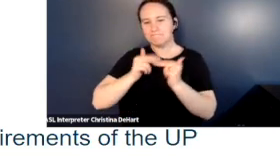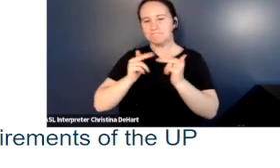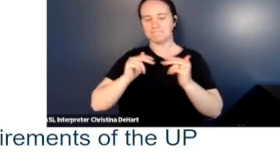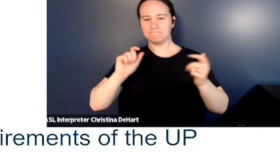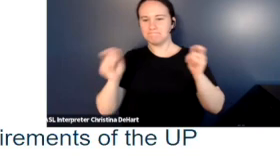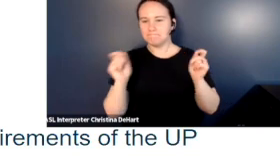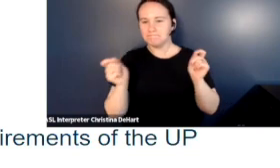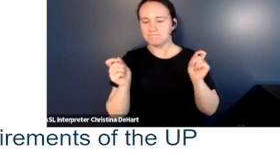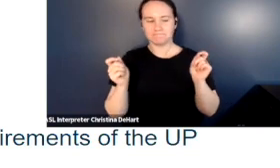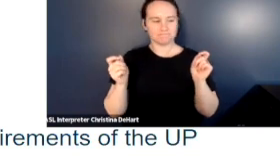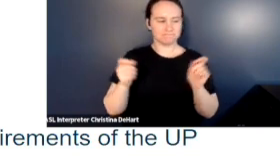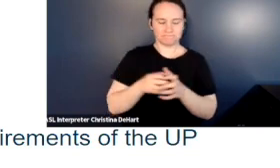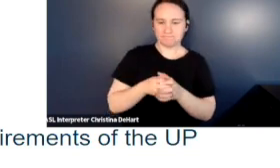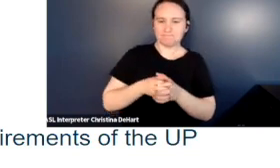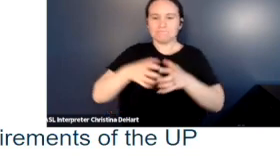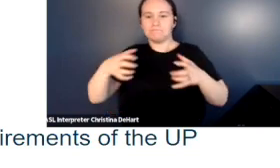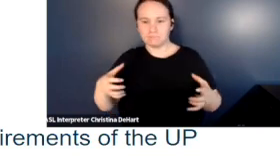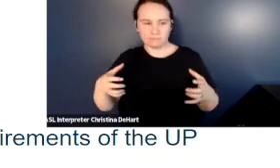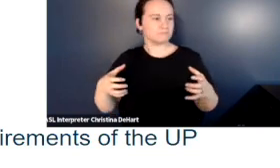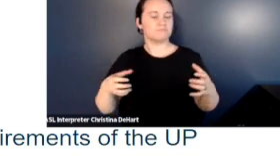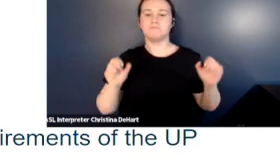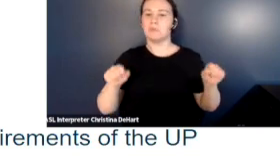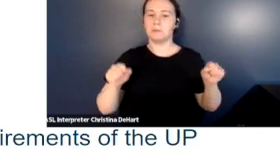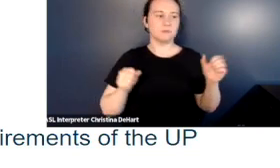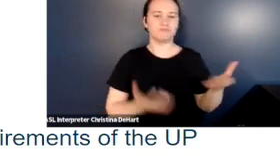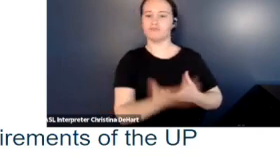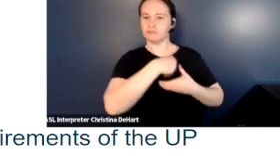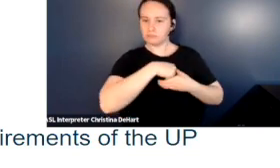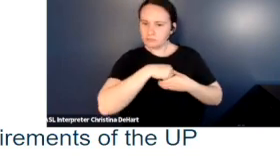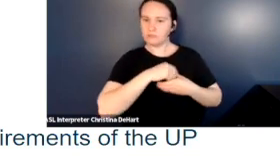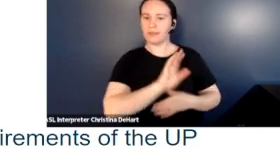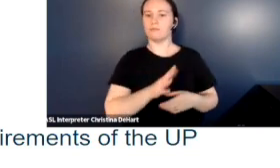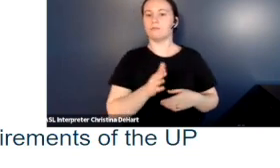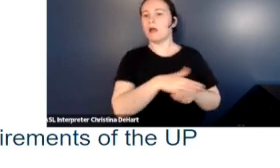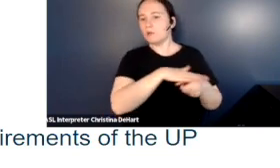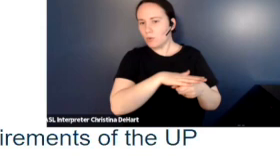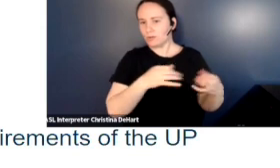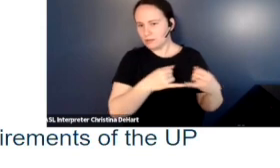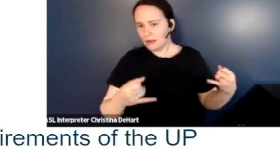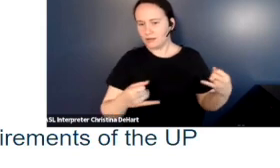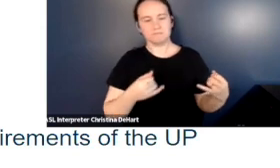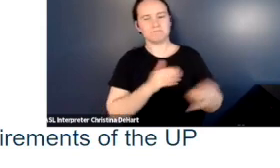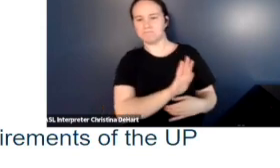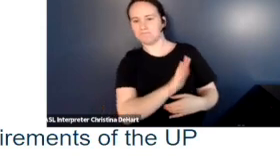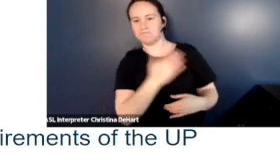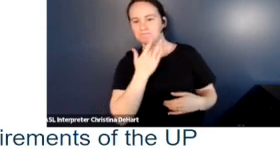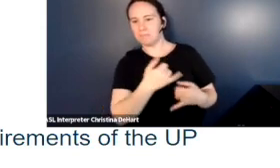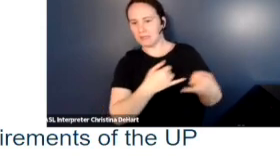And the level of effort there, we were hoping to include in release 3 so that we could begin offering